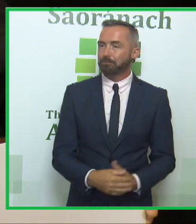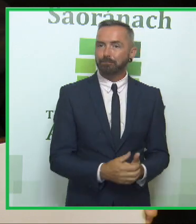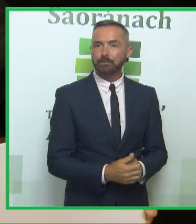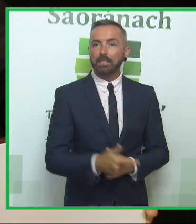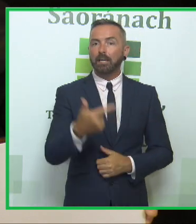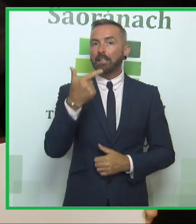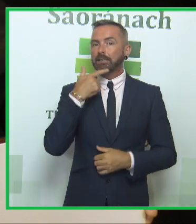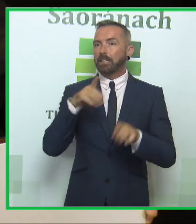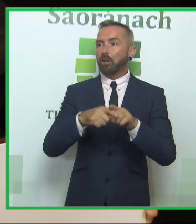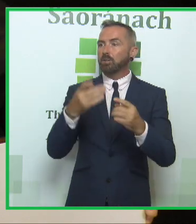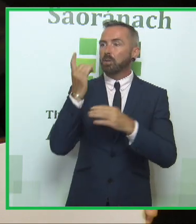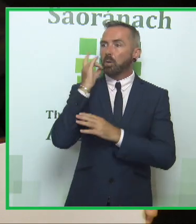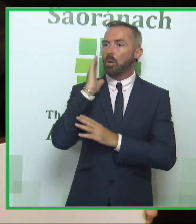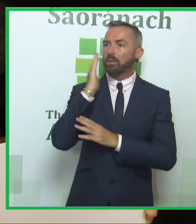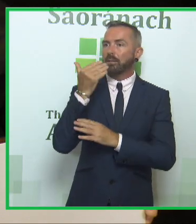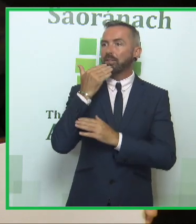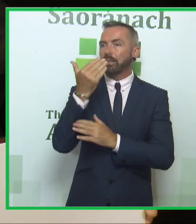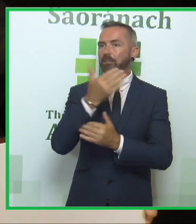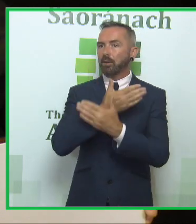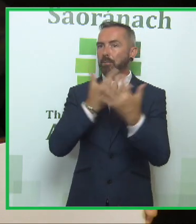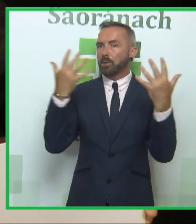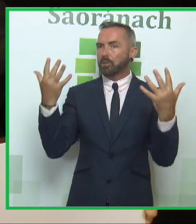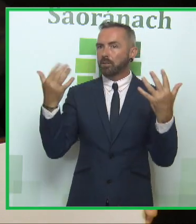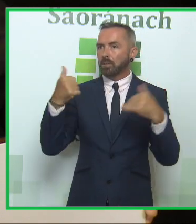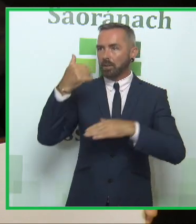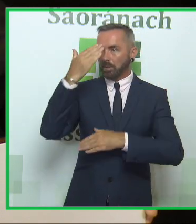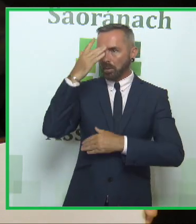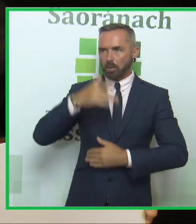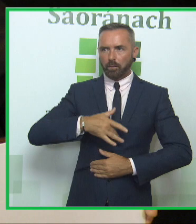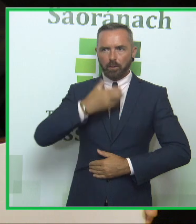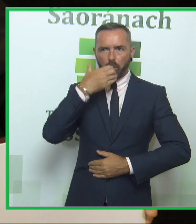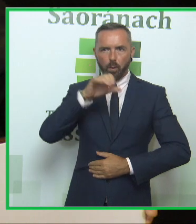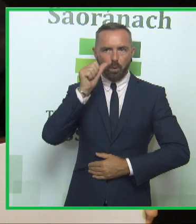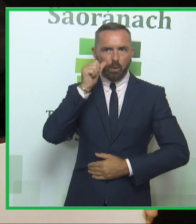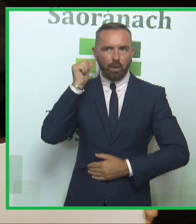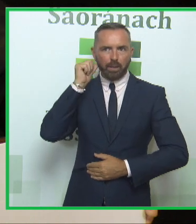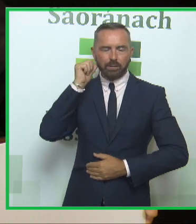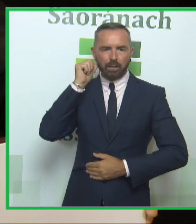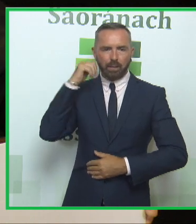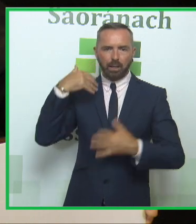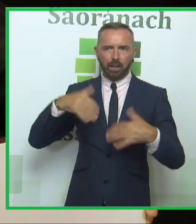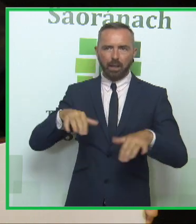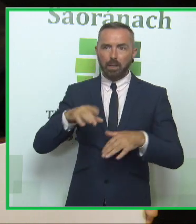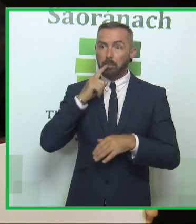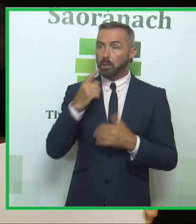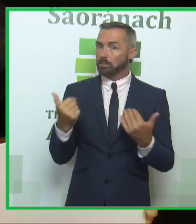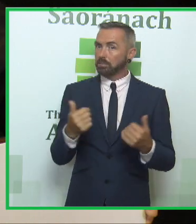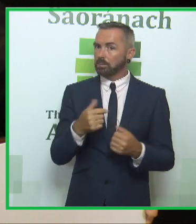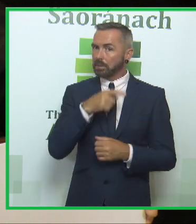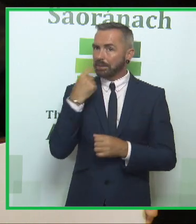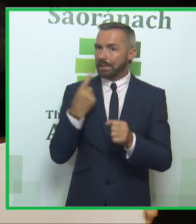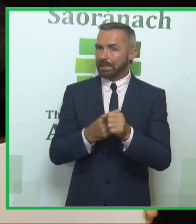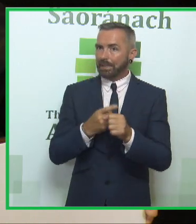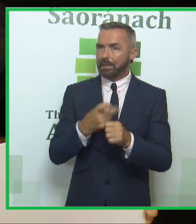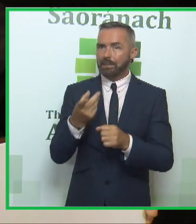Secondly, again, to the hotel, thanks very much. We know we felt very hot yesterday, but overall, I have to say, again, they give us a